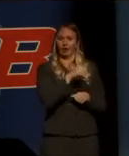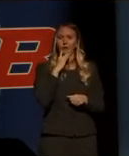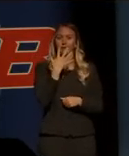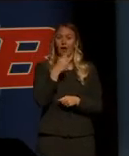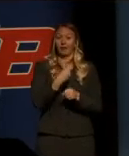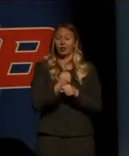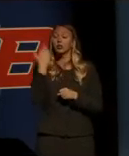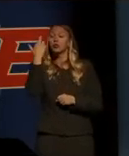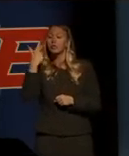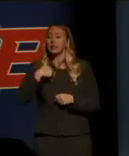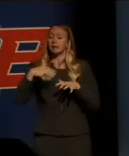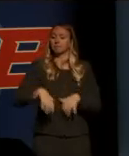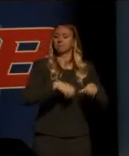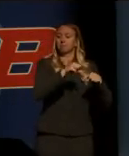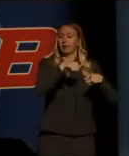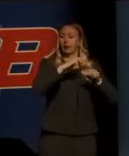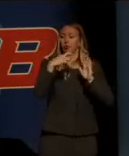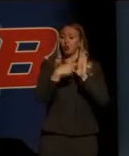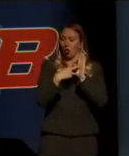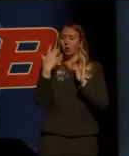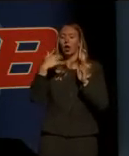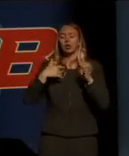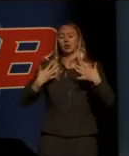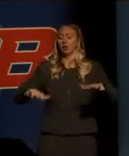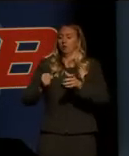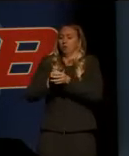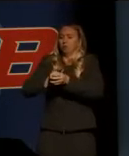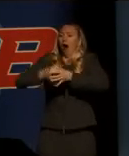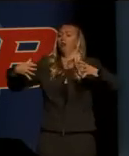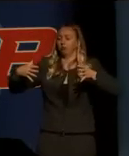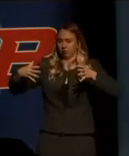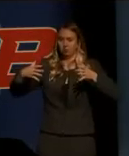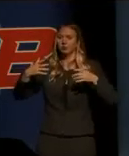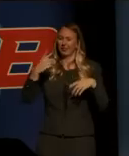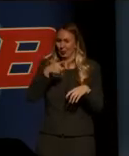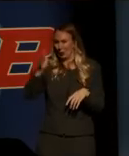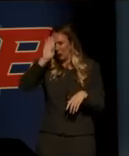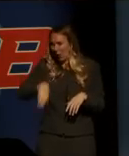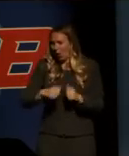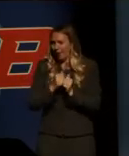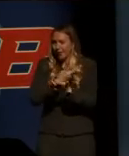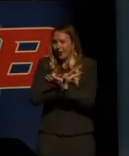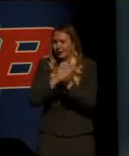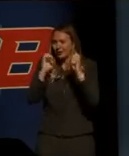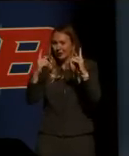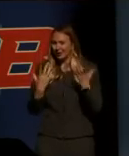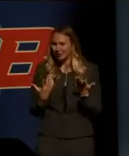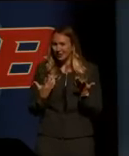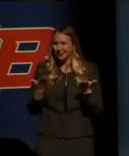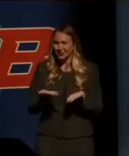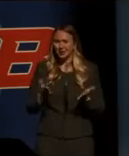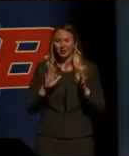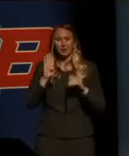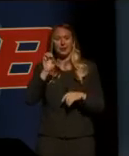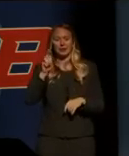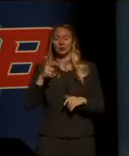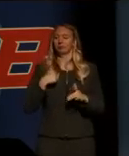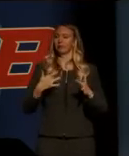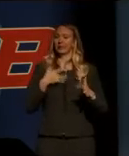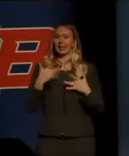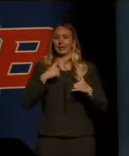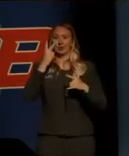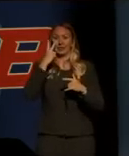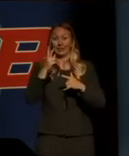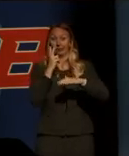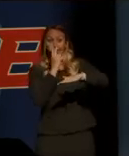stepped into this role is because we've seen tremendous growth, as you all know, in graduate education here at Boise State, and I am incredibly excited to see where we're headed